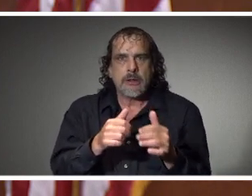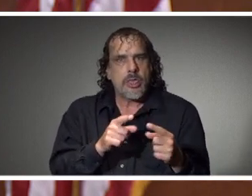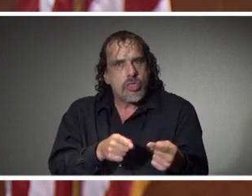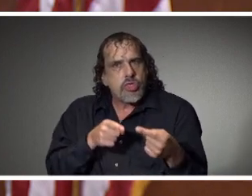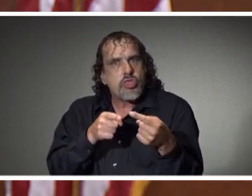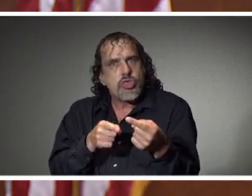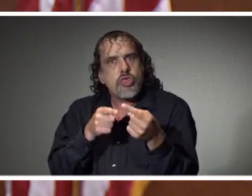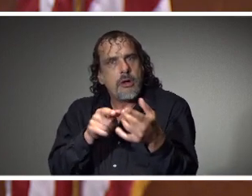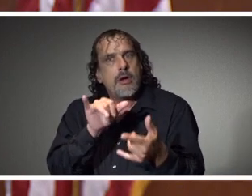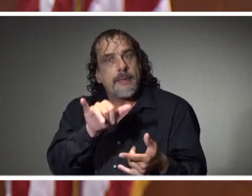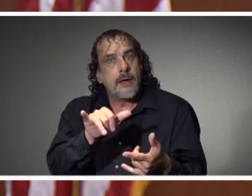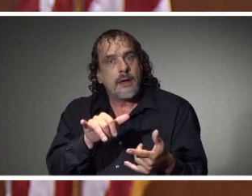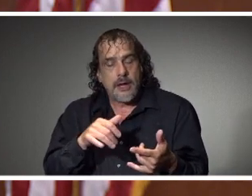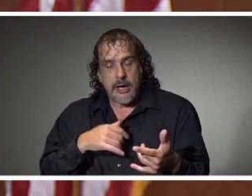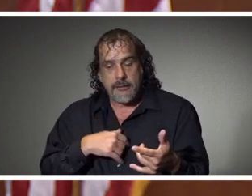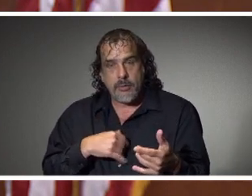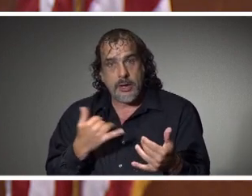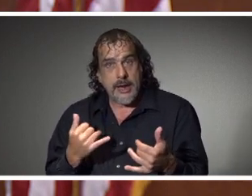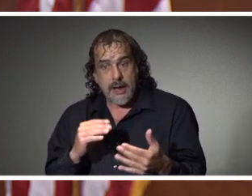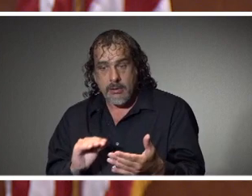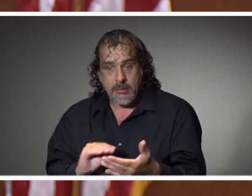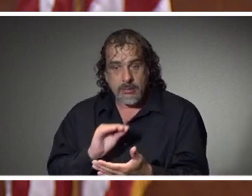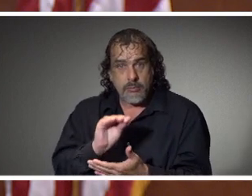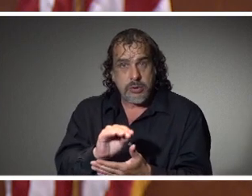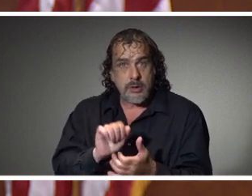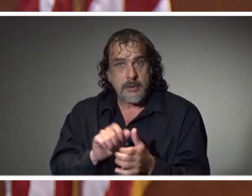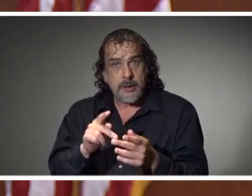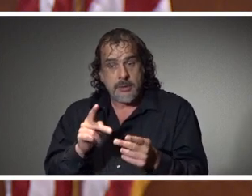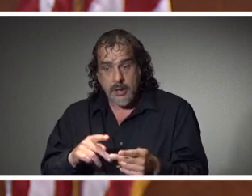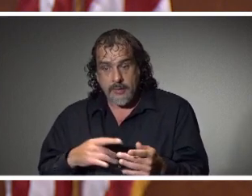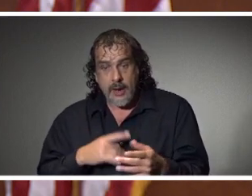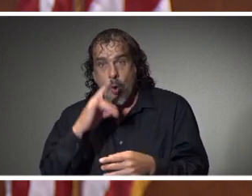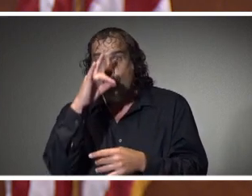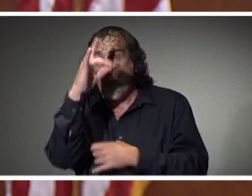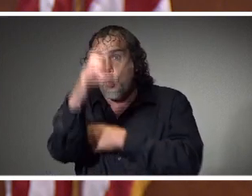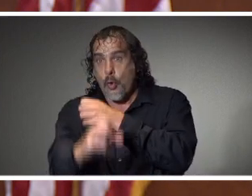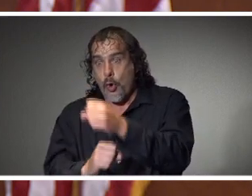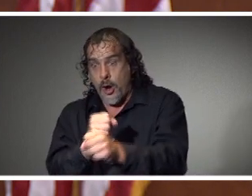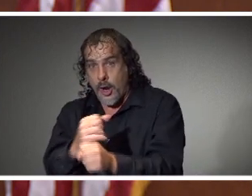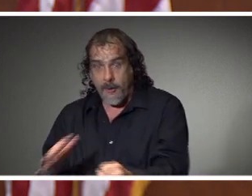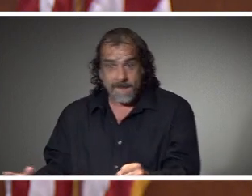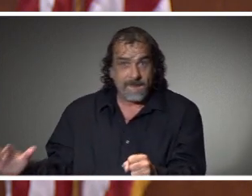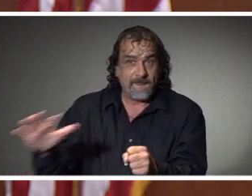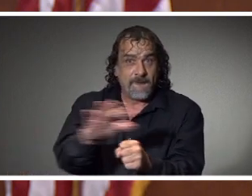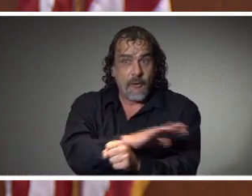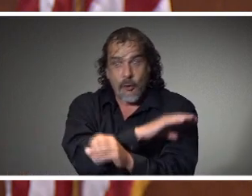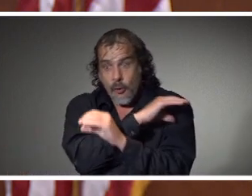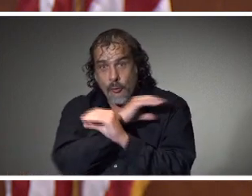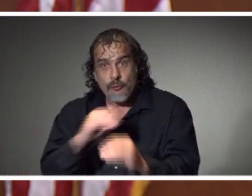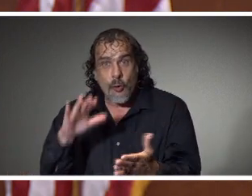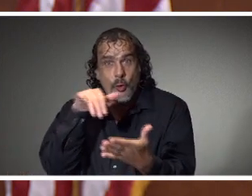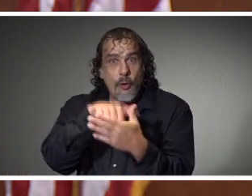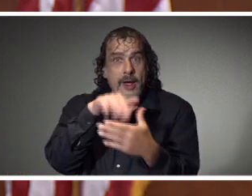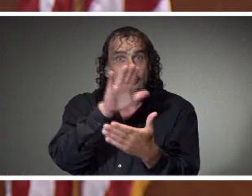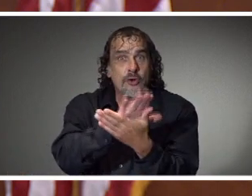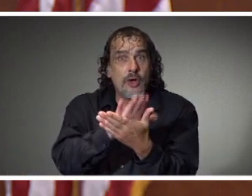If we put them in a position in which they go an entire year, that may be a lost